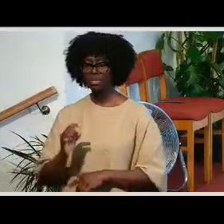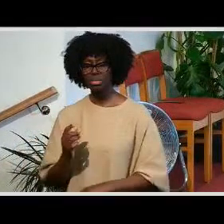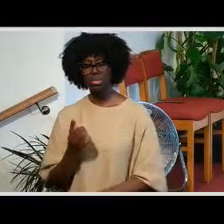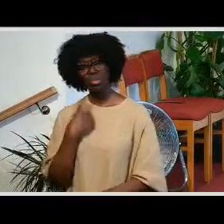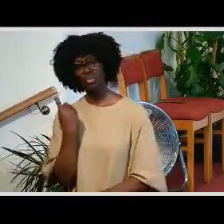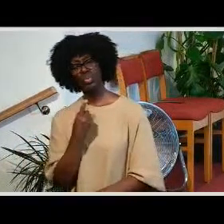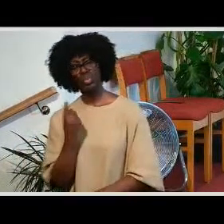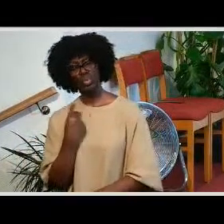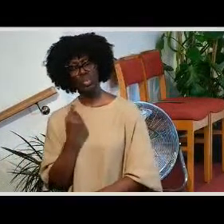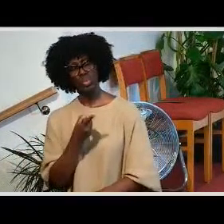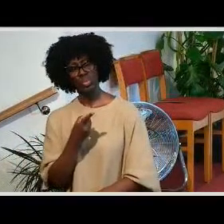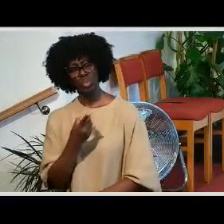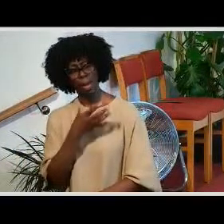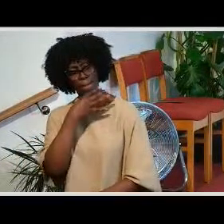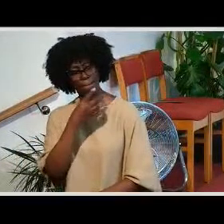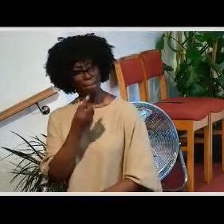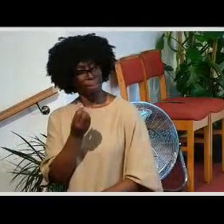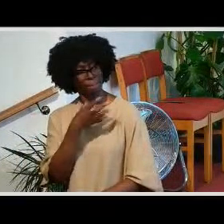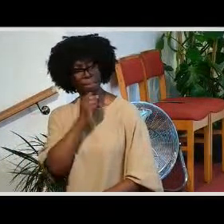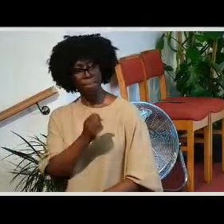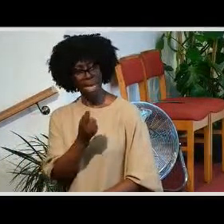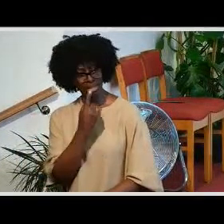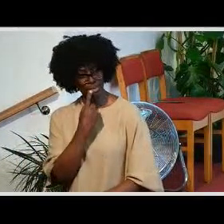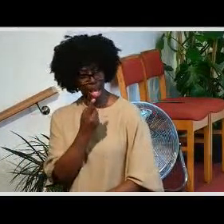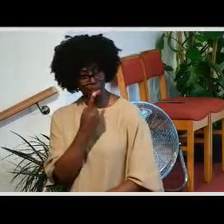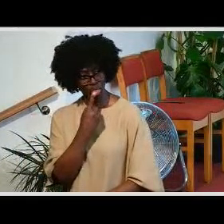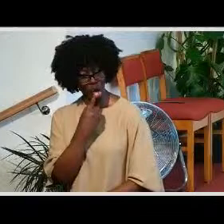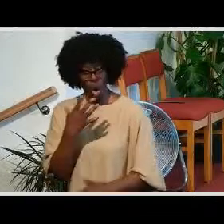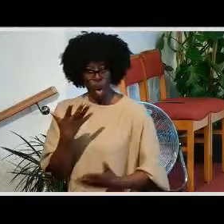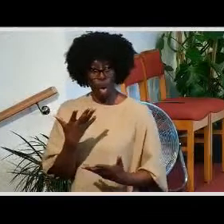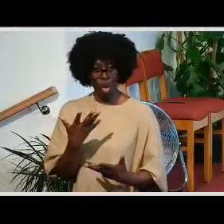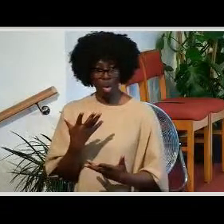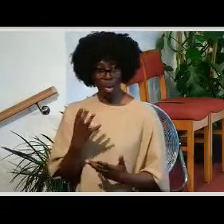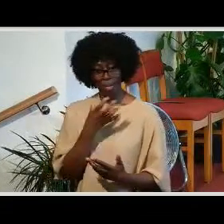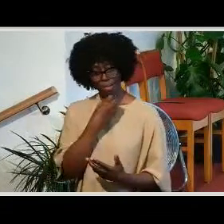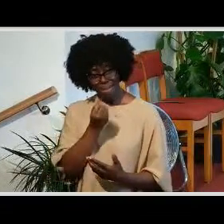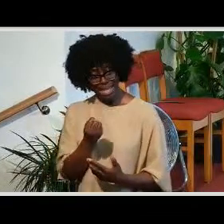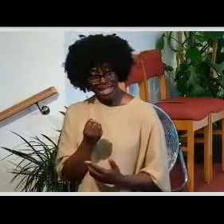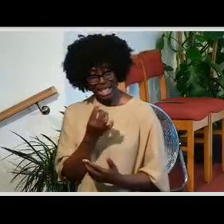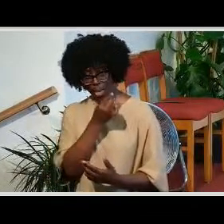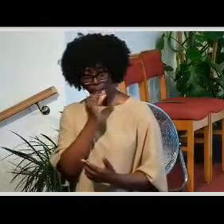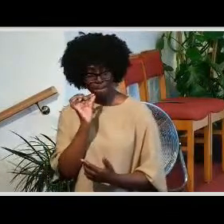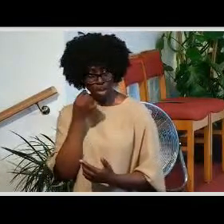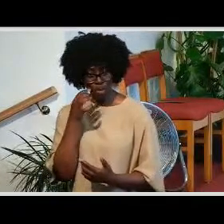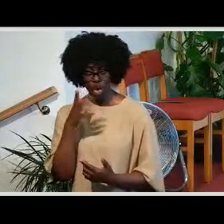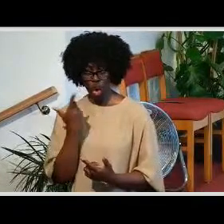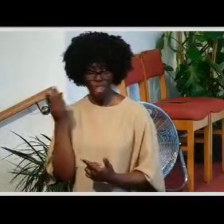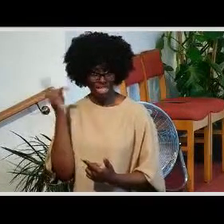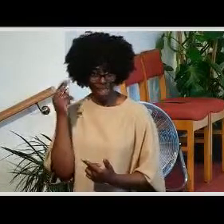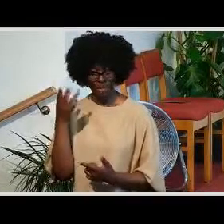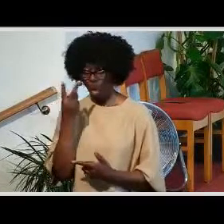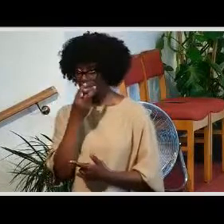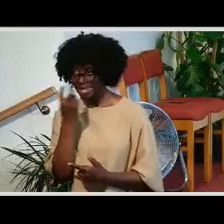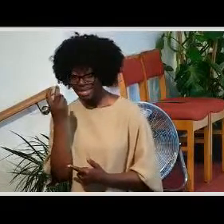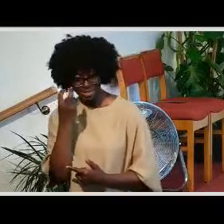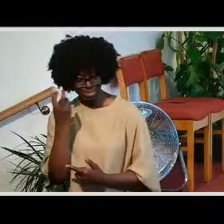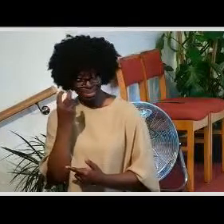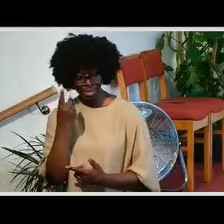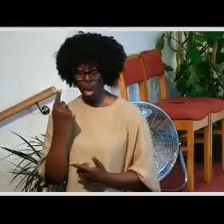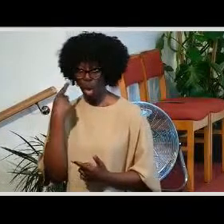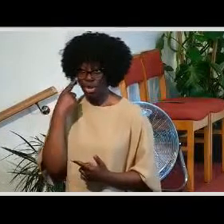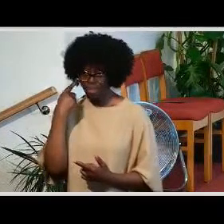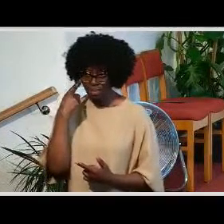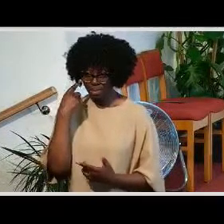has made man's mouth, or who makes the mute, the deaf, the seeing, or the blind? Have